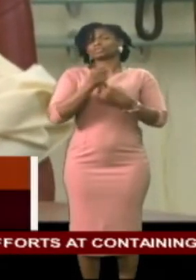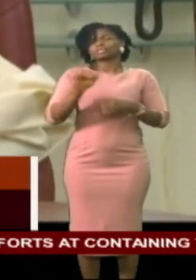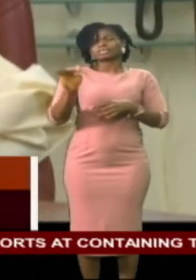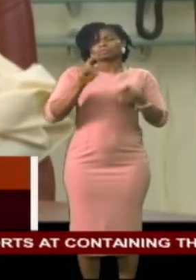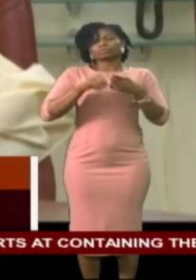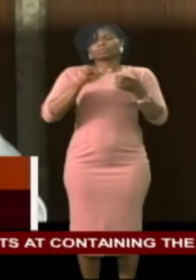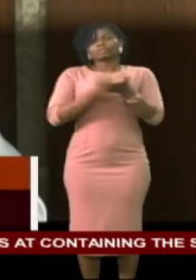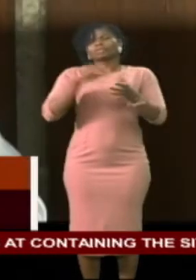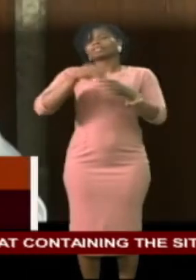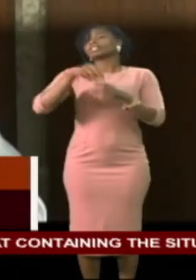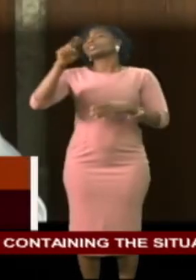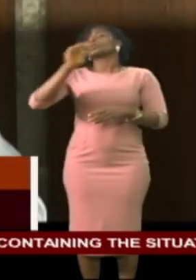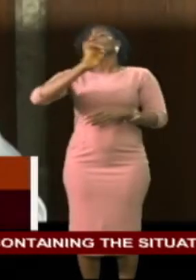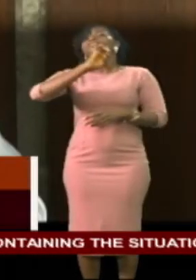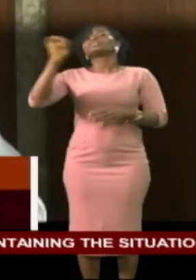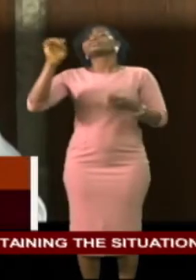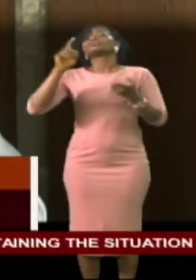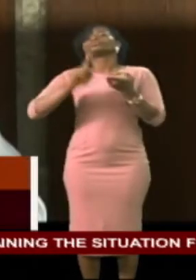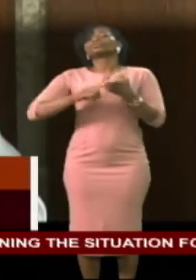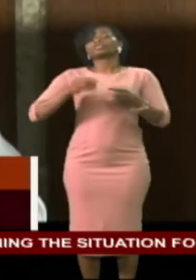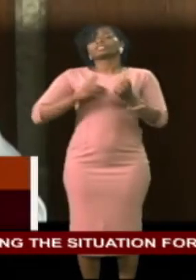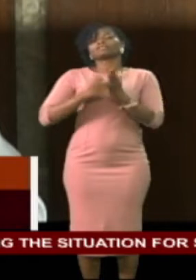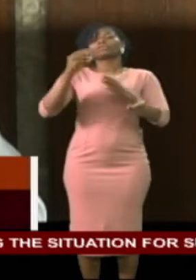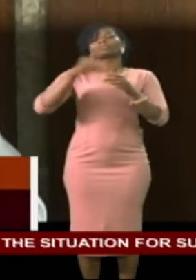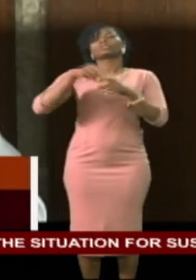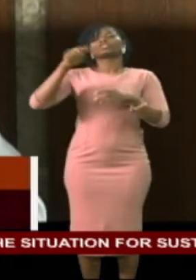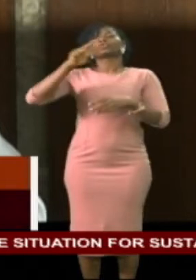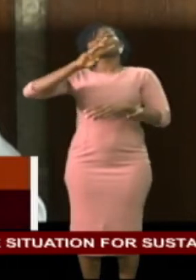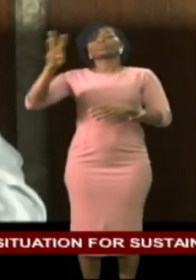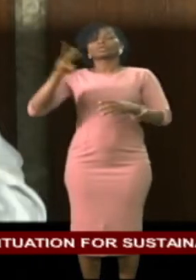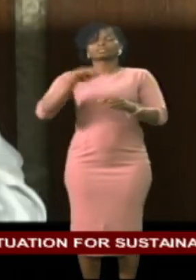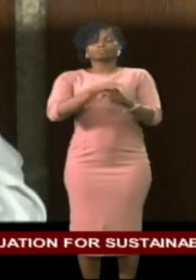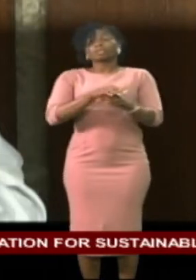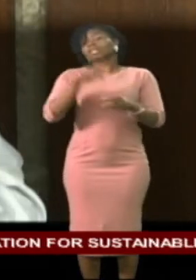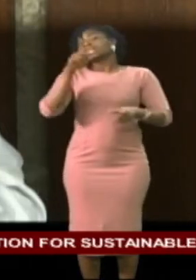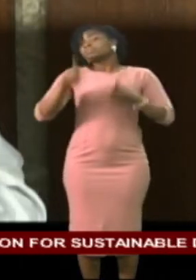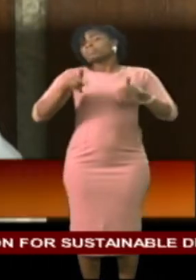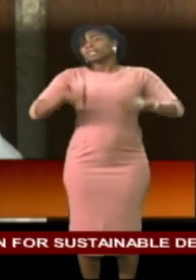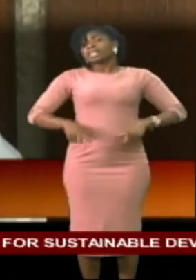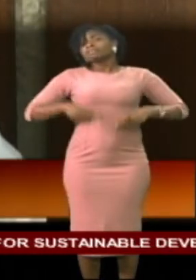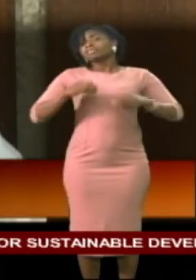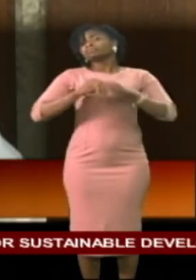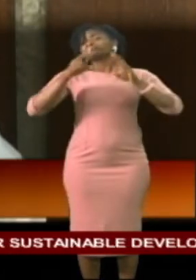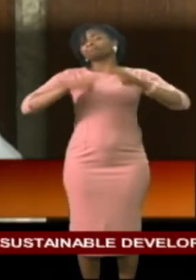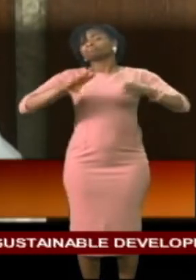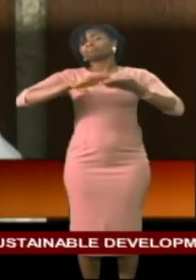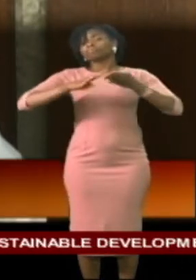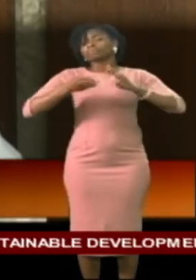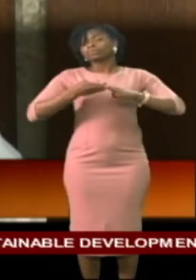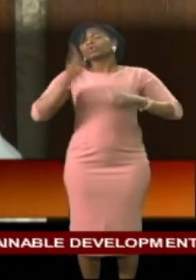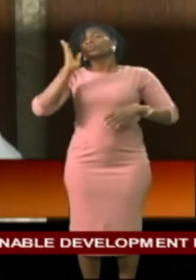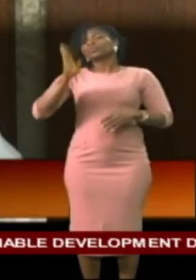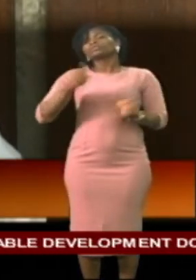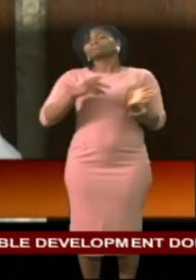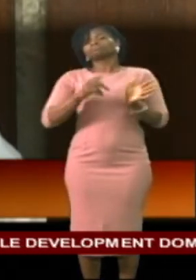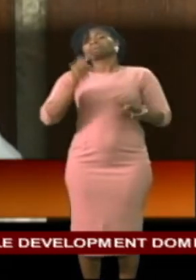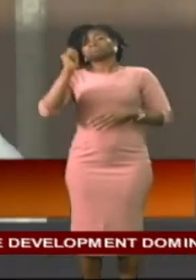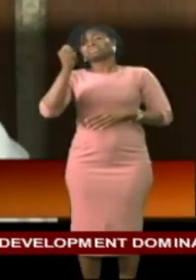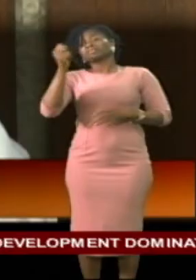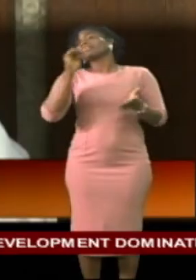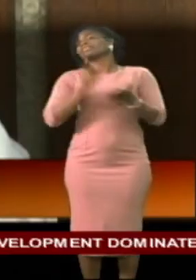Northeast develop in the Northwest sub-region. The people living in the rural communities will testify that